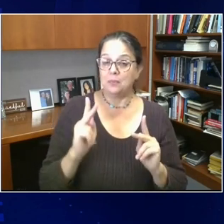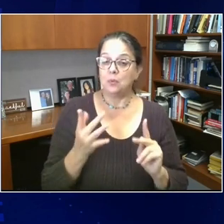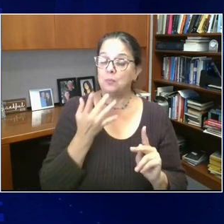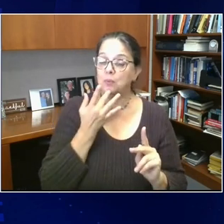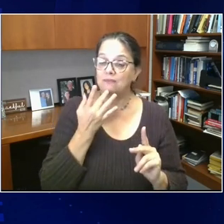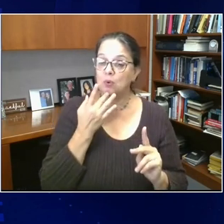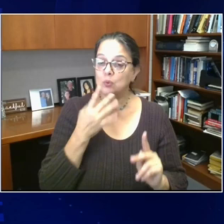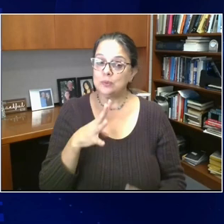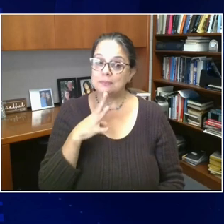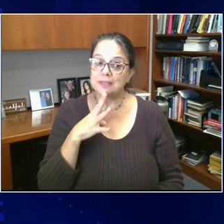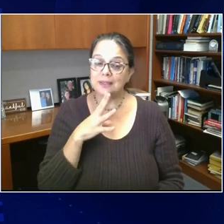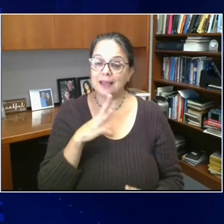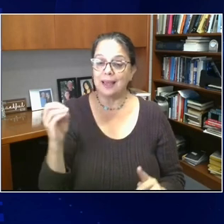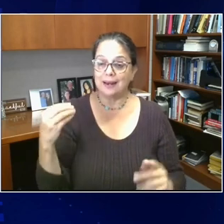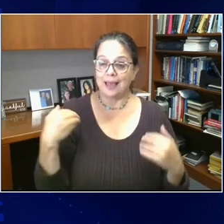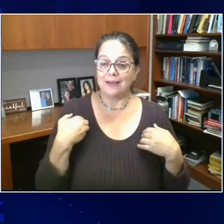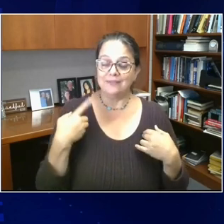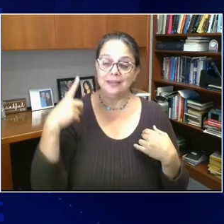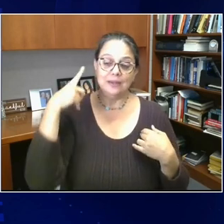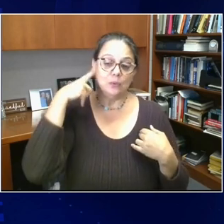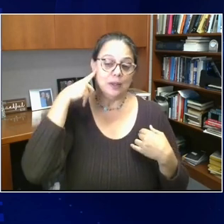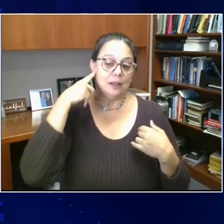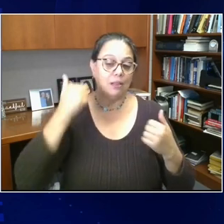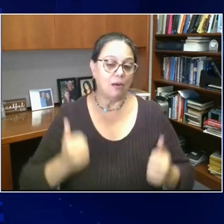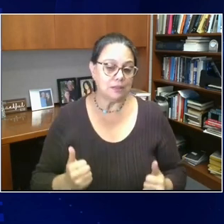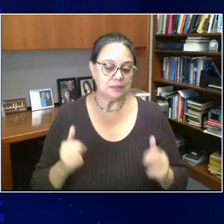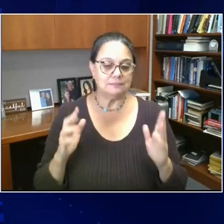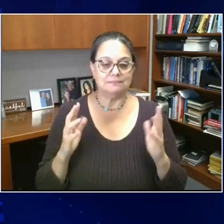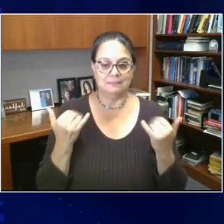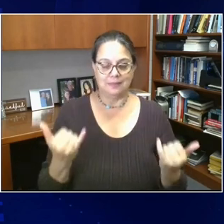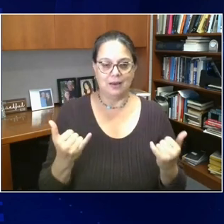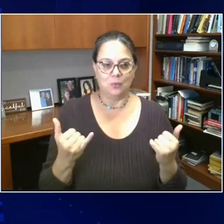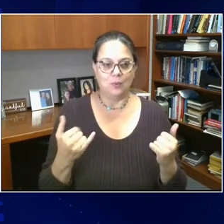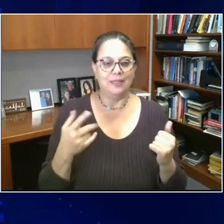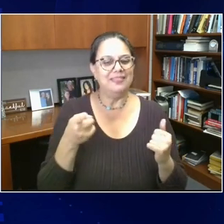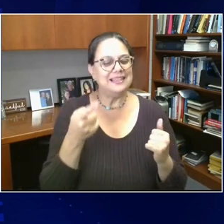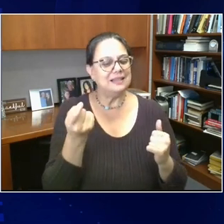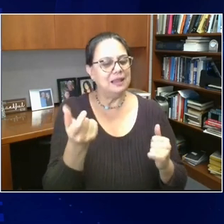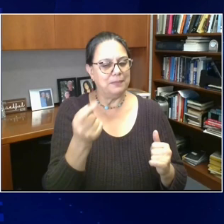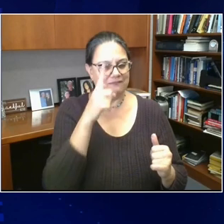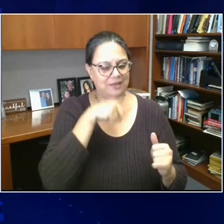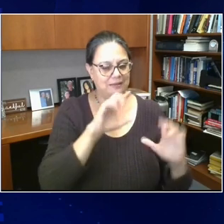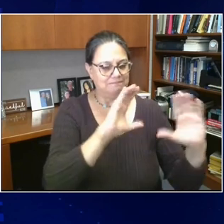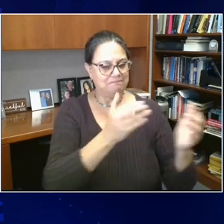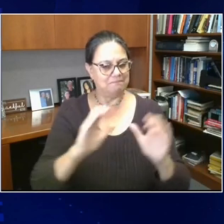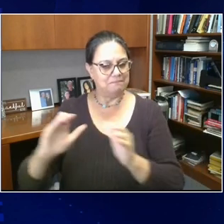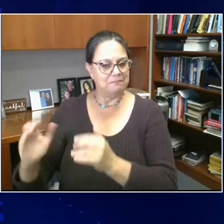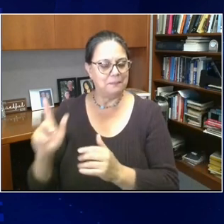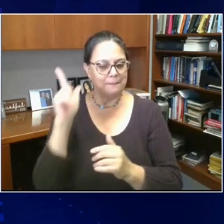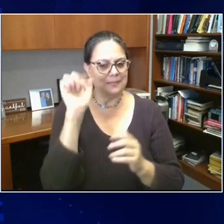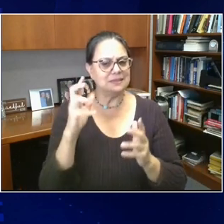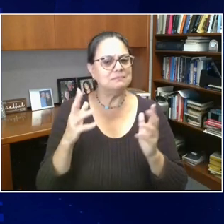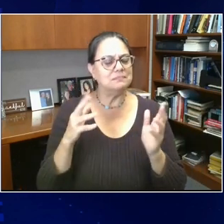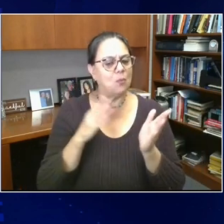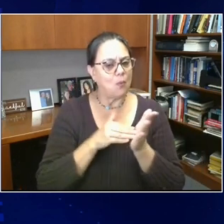Then we have hard of hearing people, which refers to those who prefer spoken language and have hearing loss.